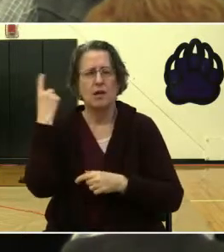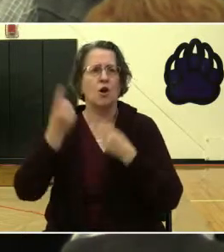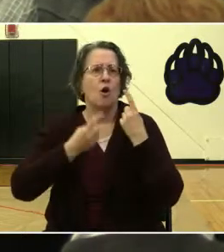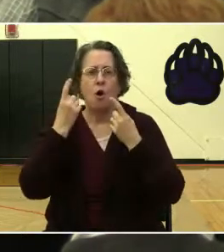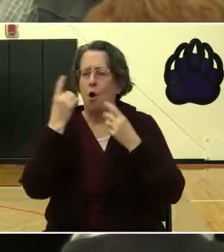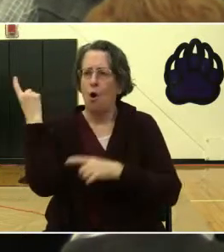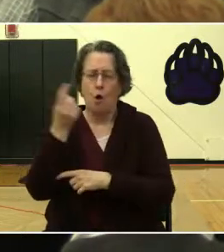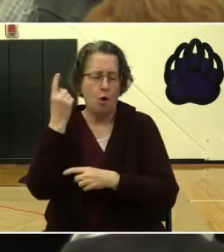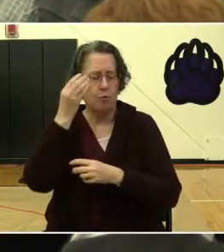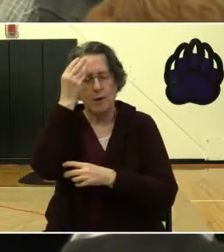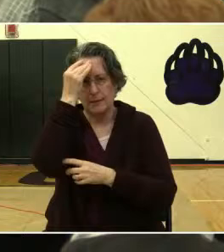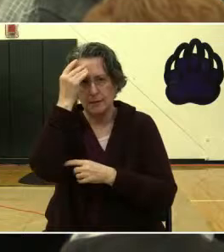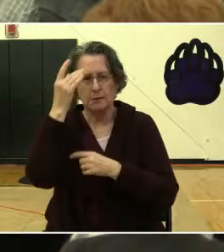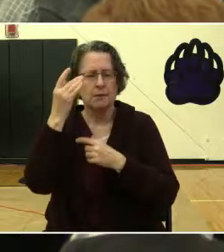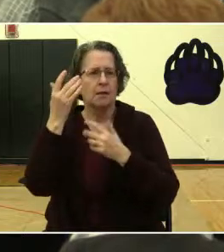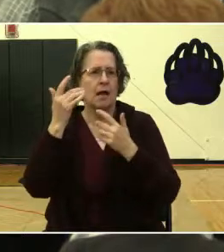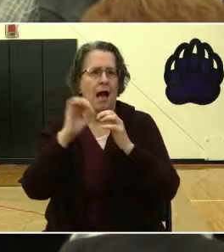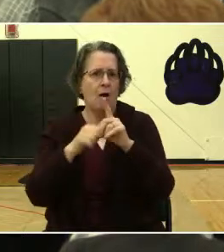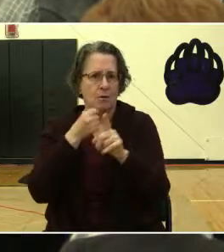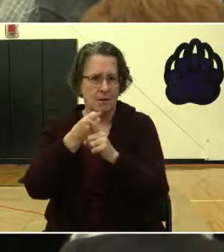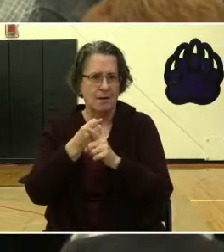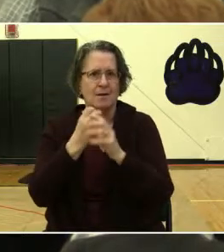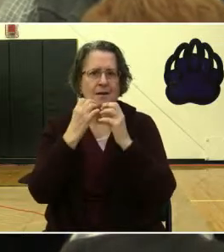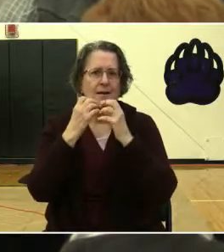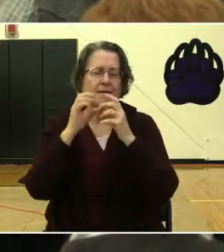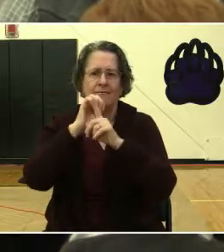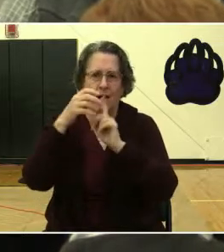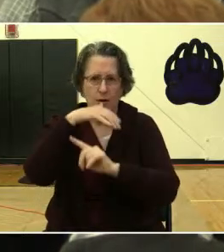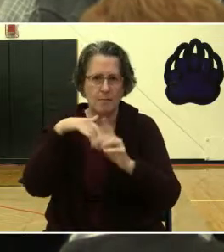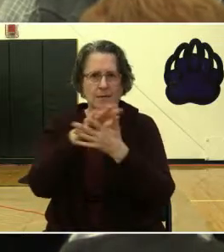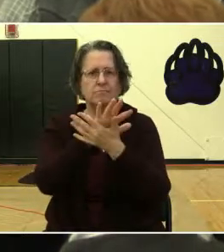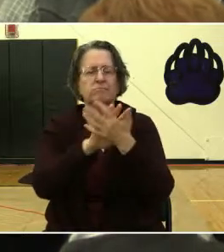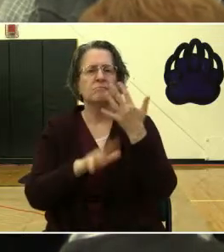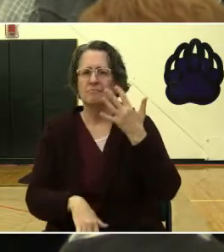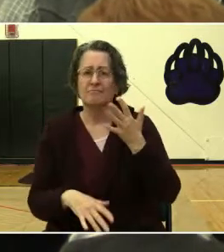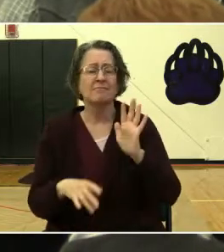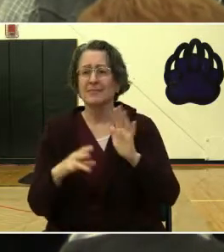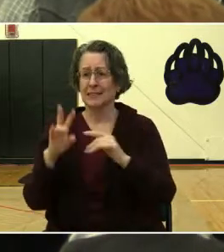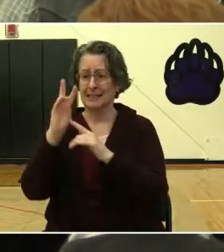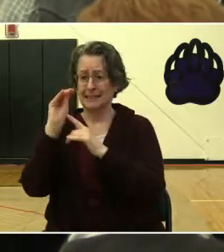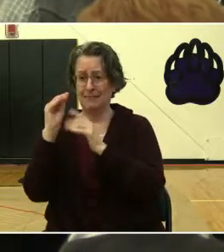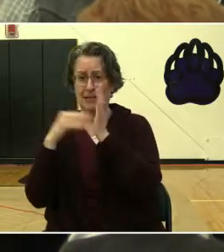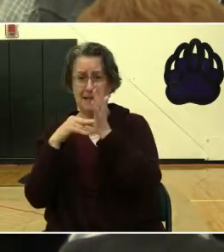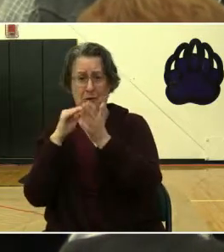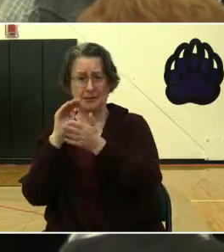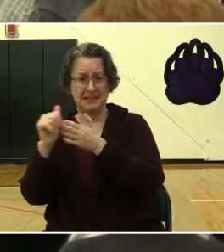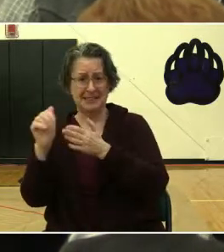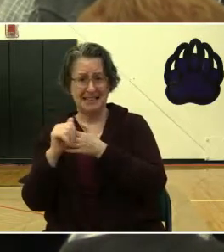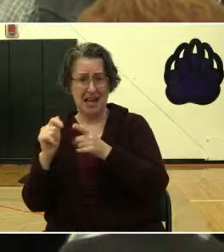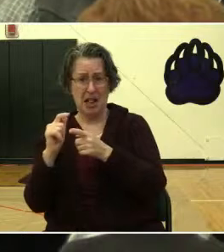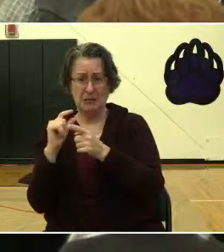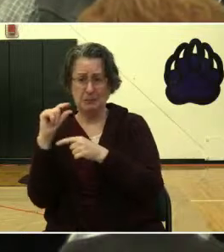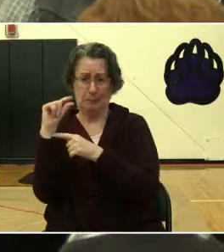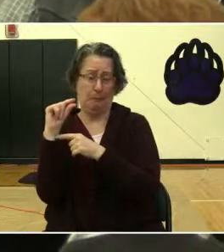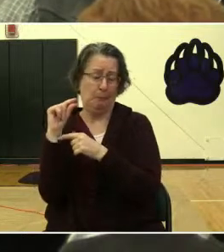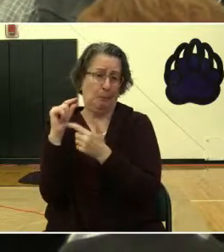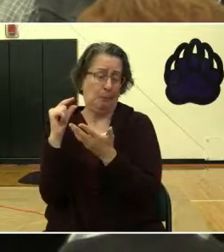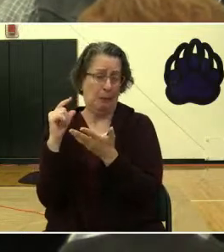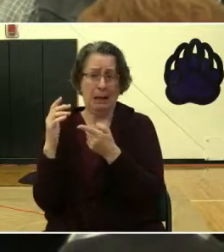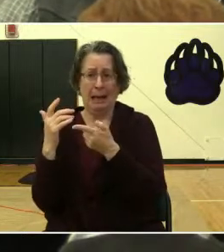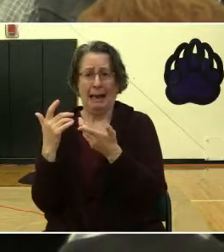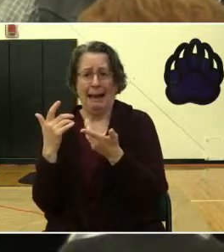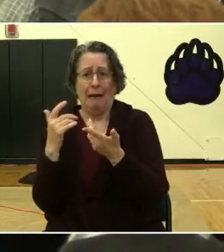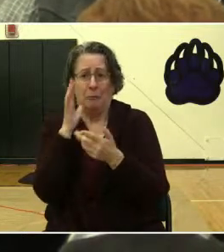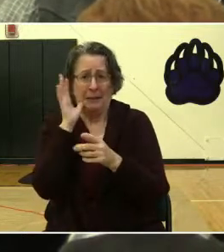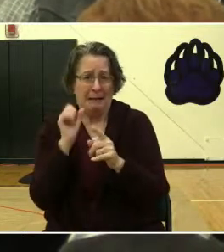than $70,000 um and I have zero problem with if this body adds 70,000 to the budget